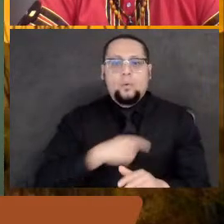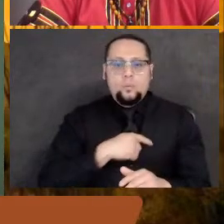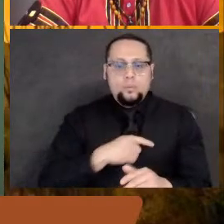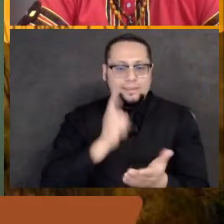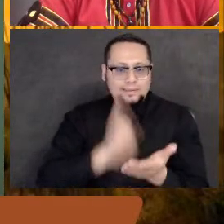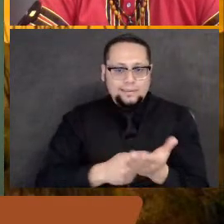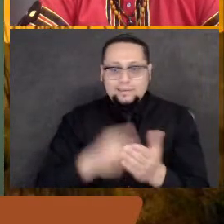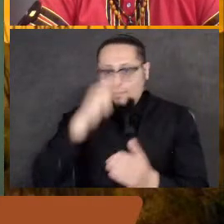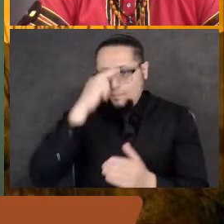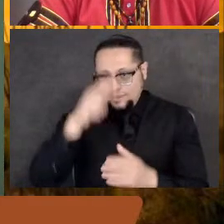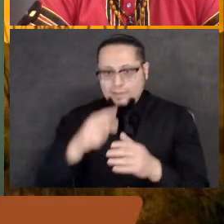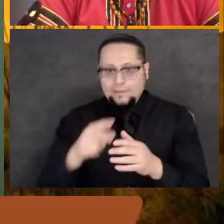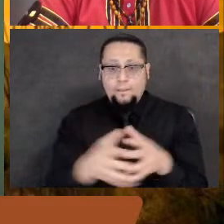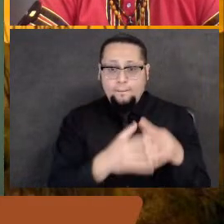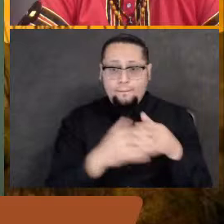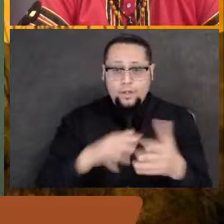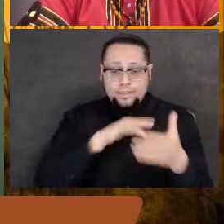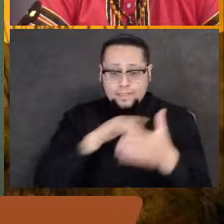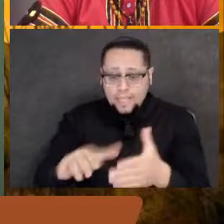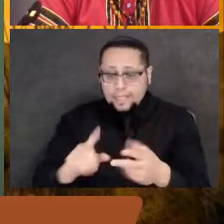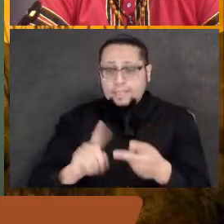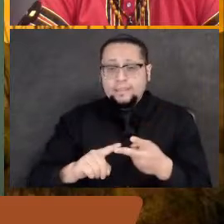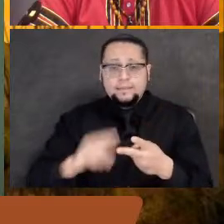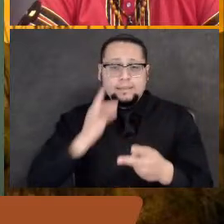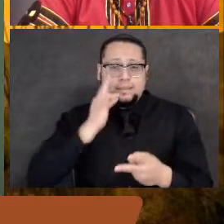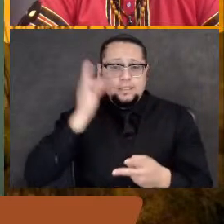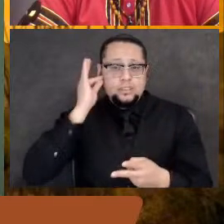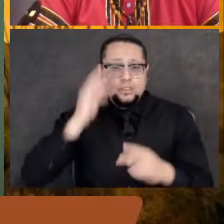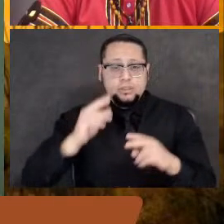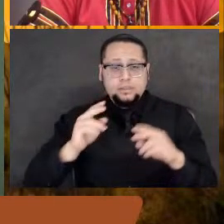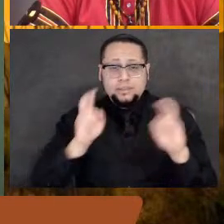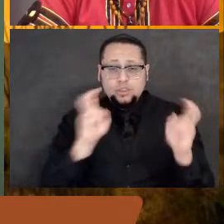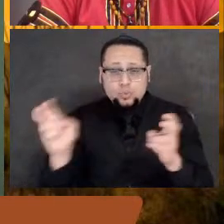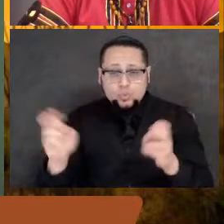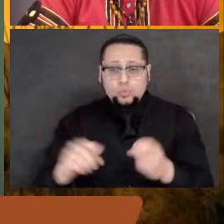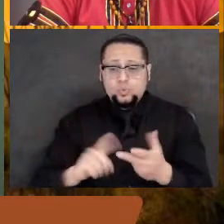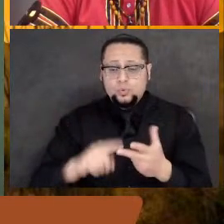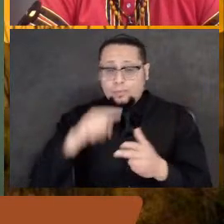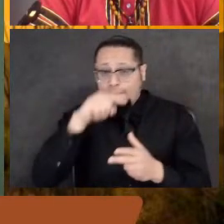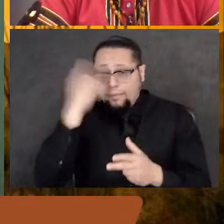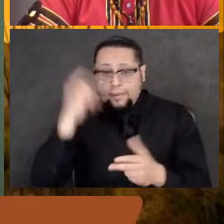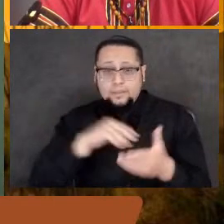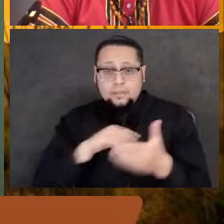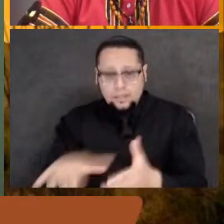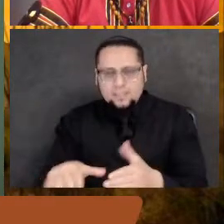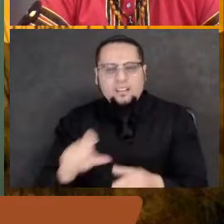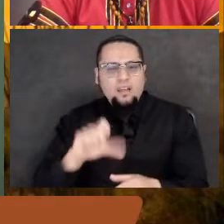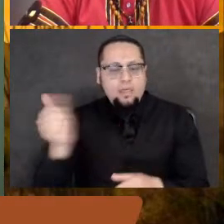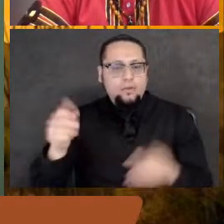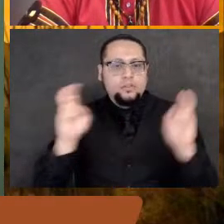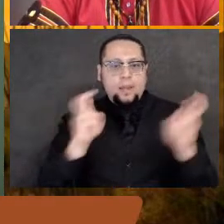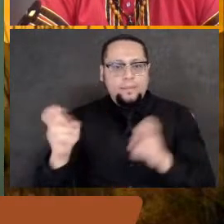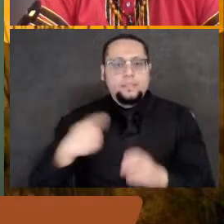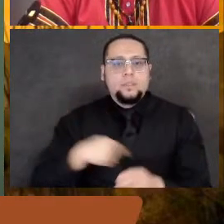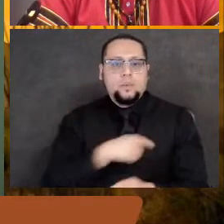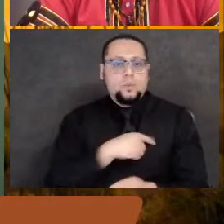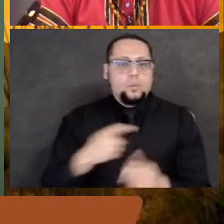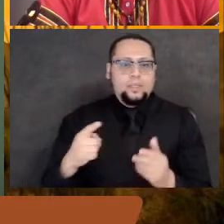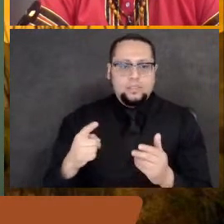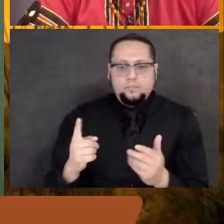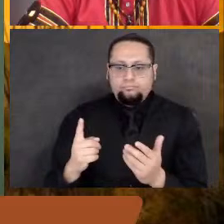studies, Indigenous issues, Black studies, as well as other topics that we dive into.